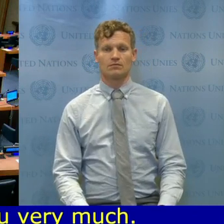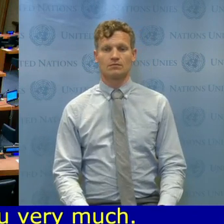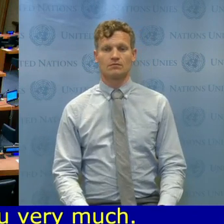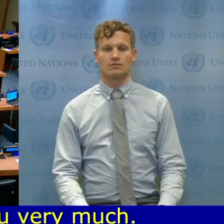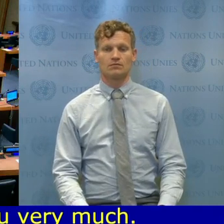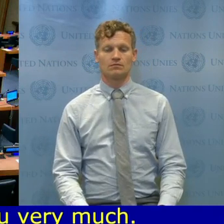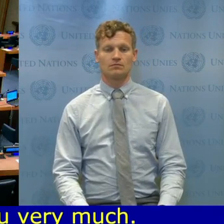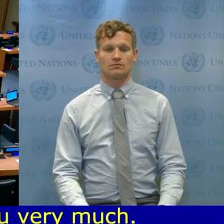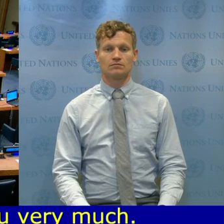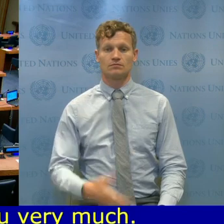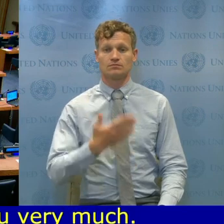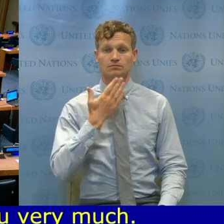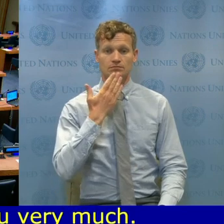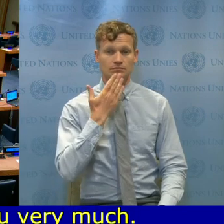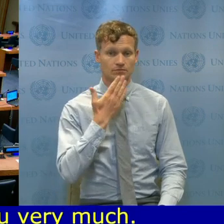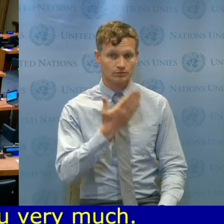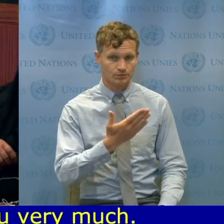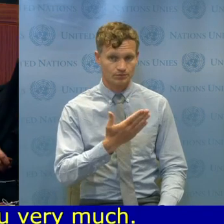Thank you.